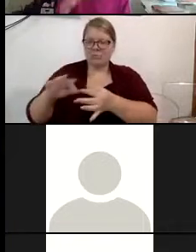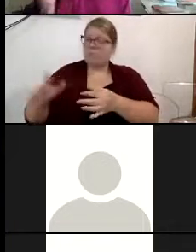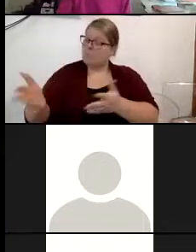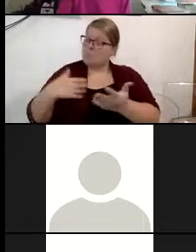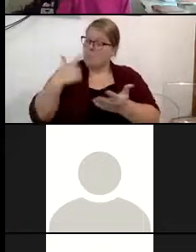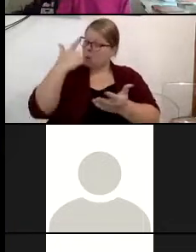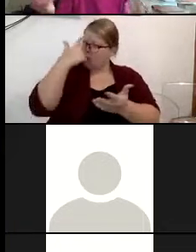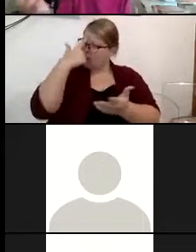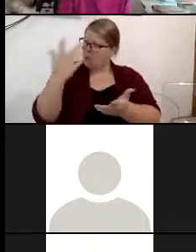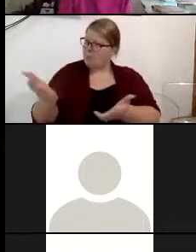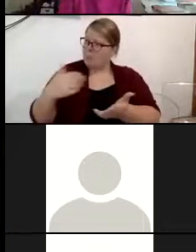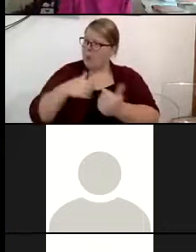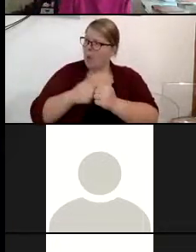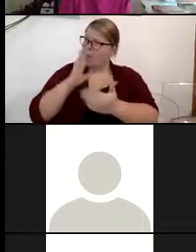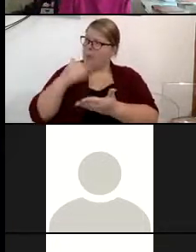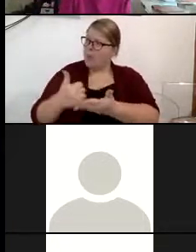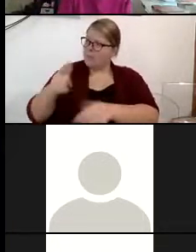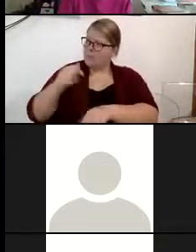of setting goals for next week?